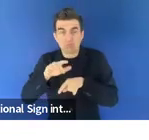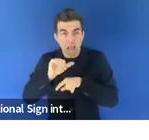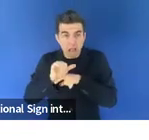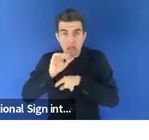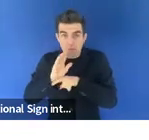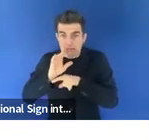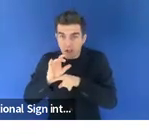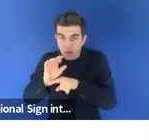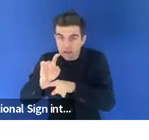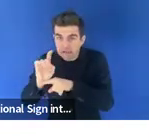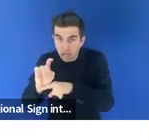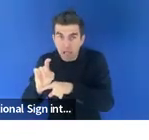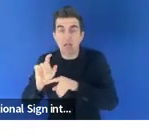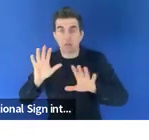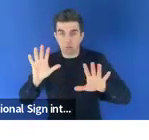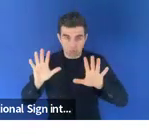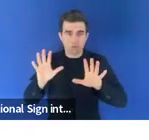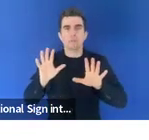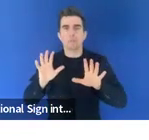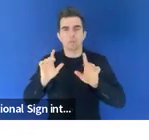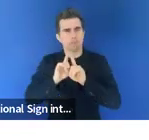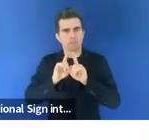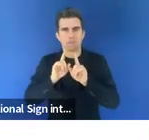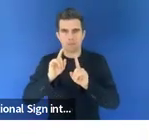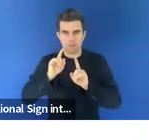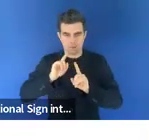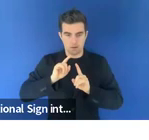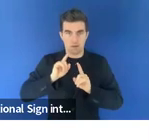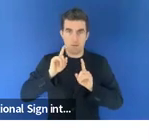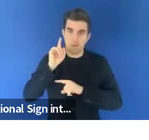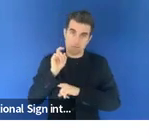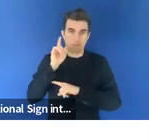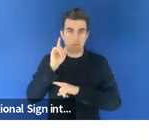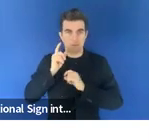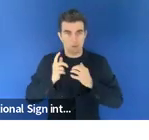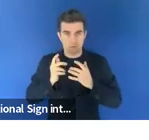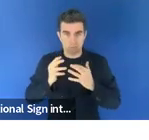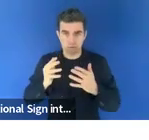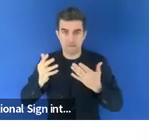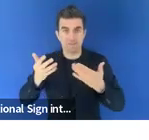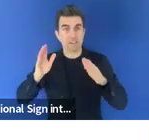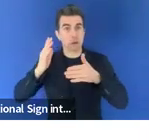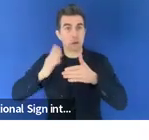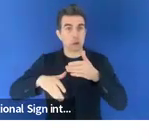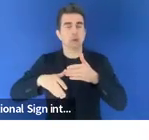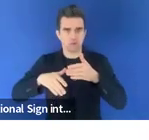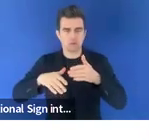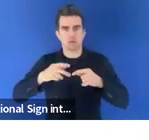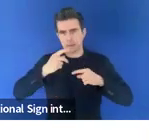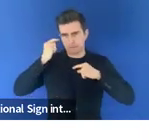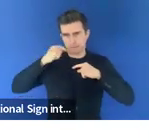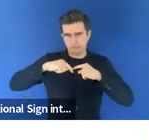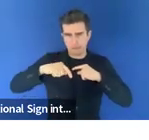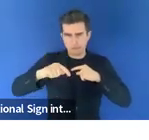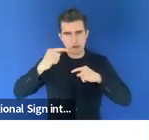is because often on these sort of social initiatives, we're really caught up with that starting point. Oh, we have